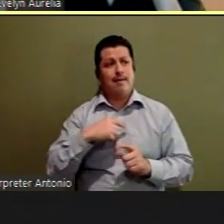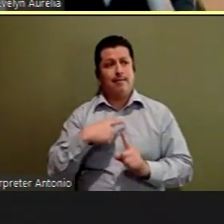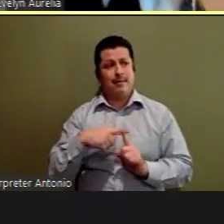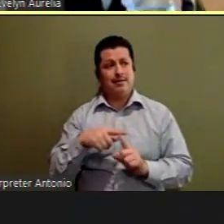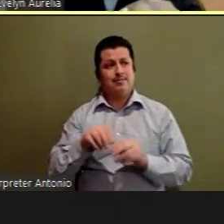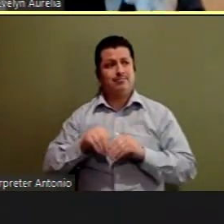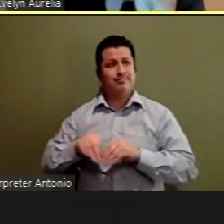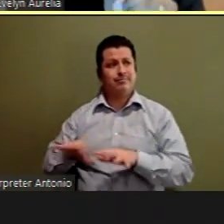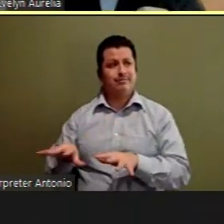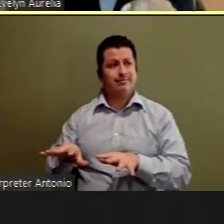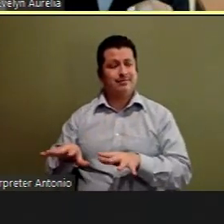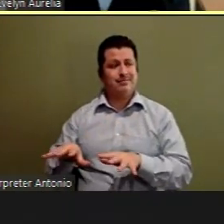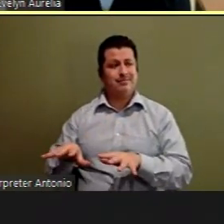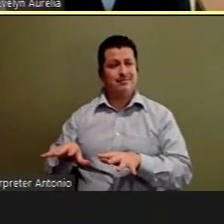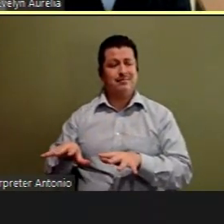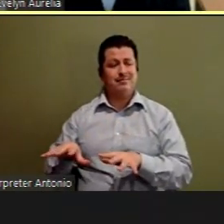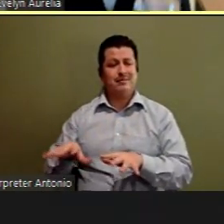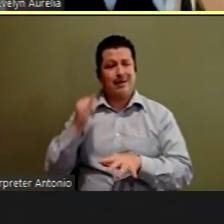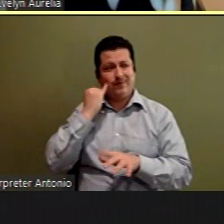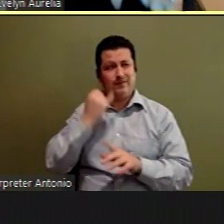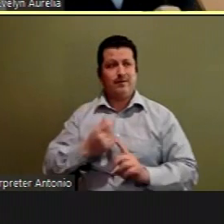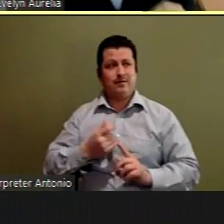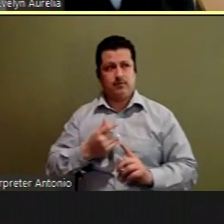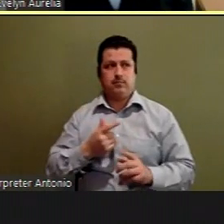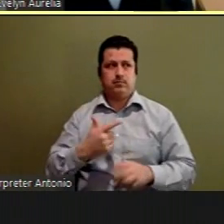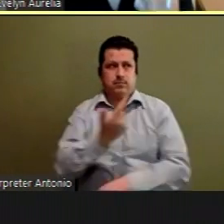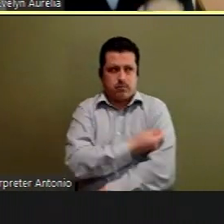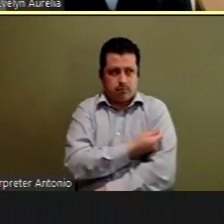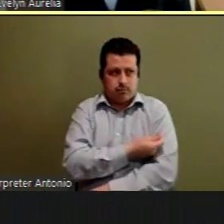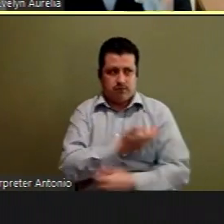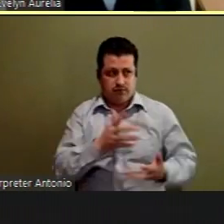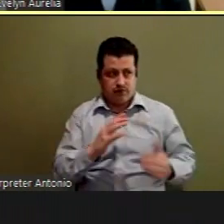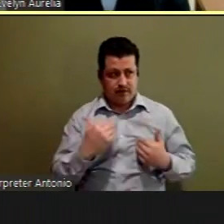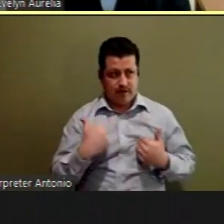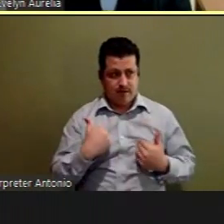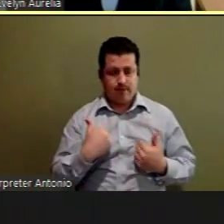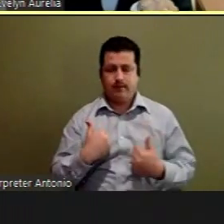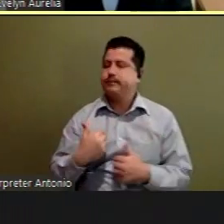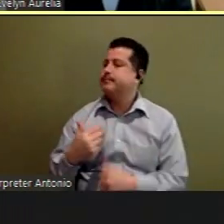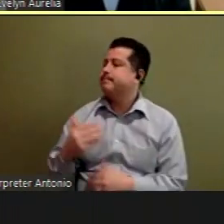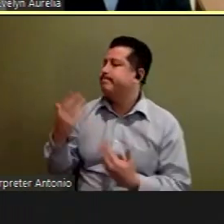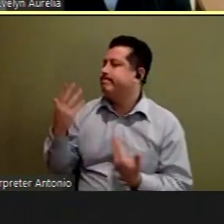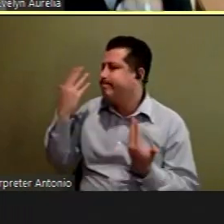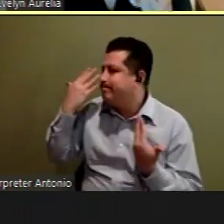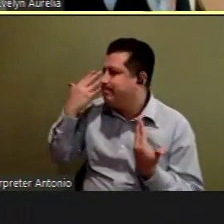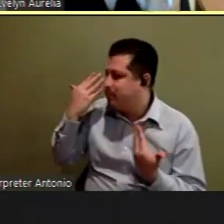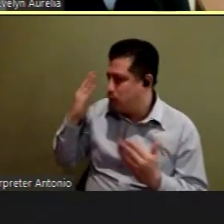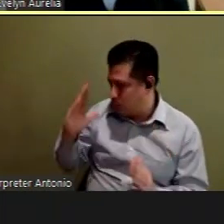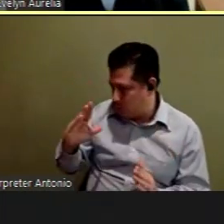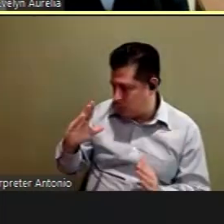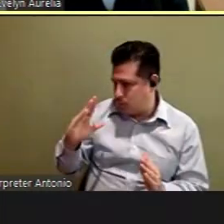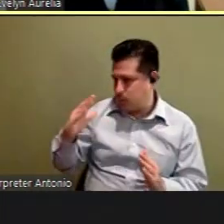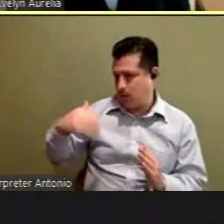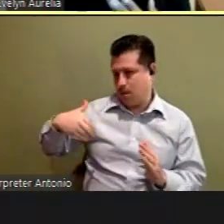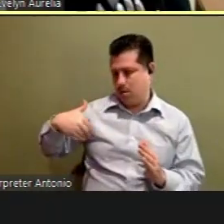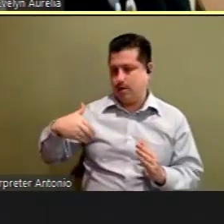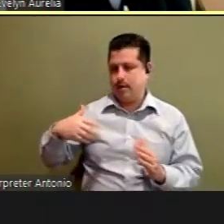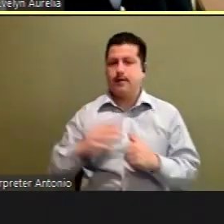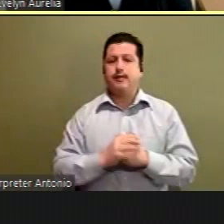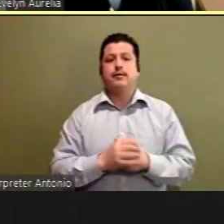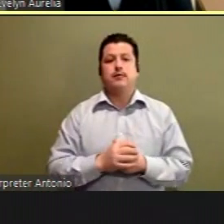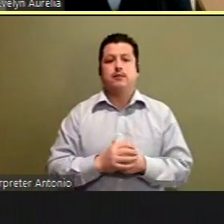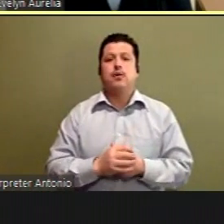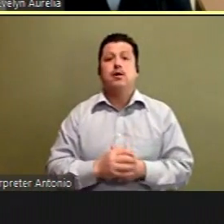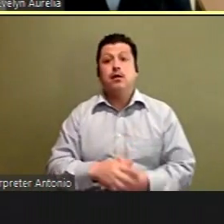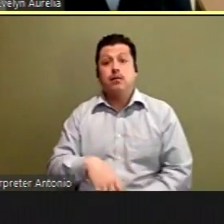look specifically at transmission. What the studies look at are hospitalization and death. And we know that the vaccination will stop you